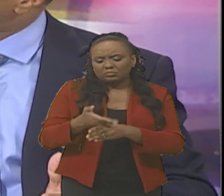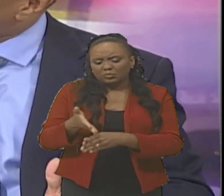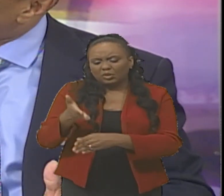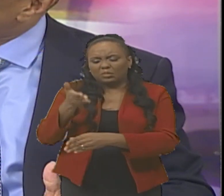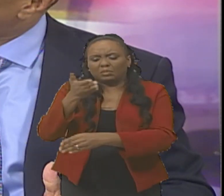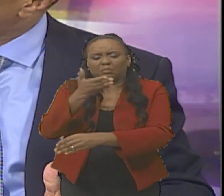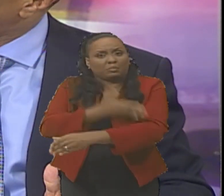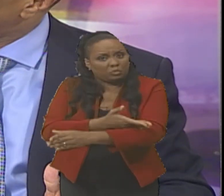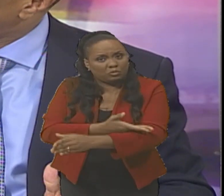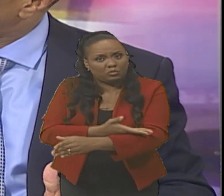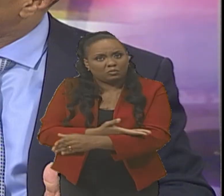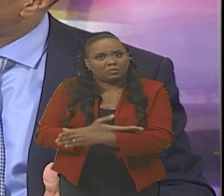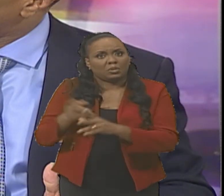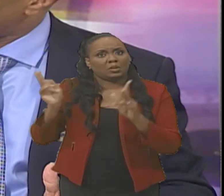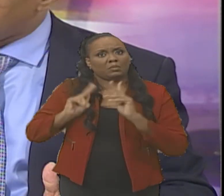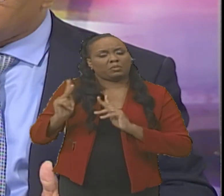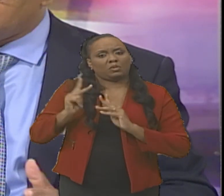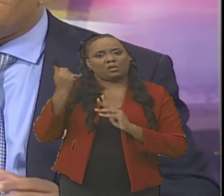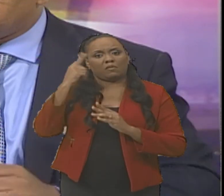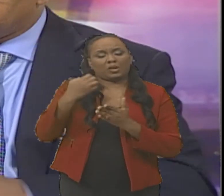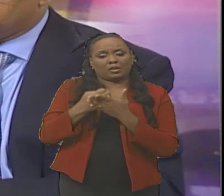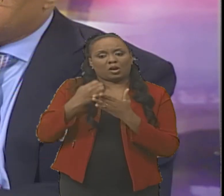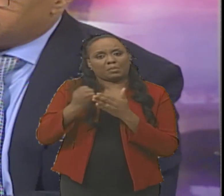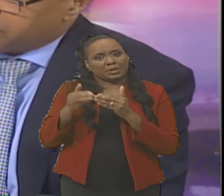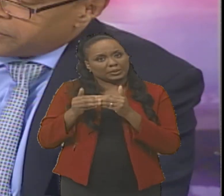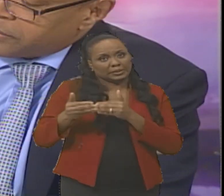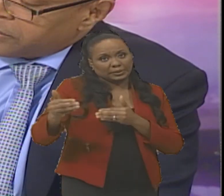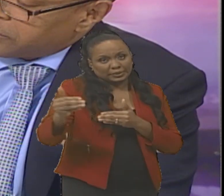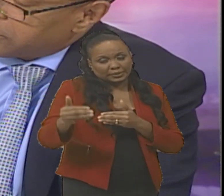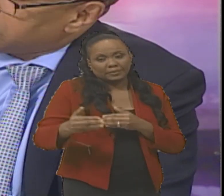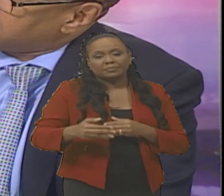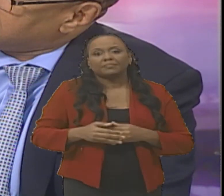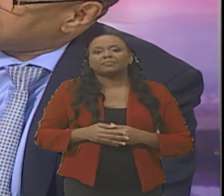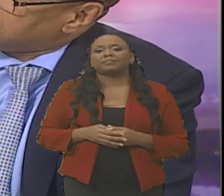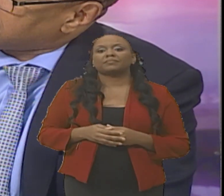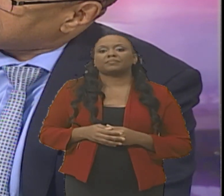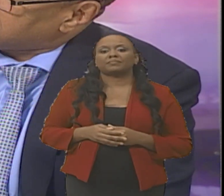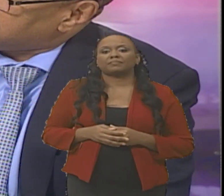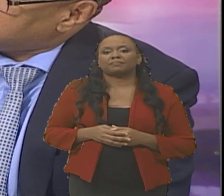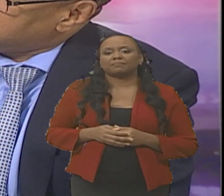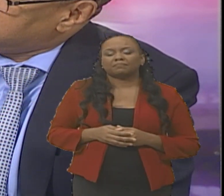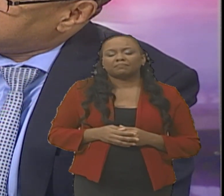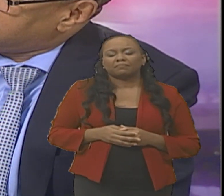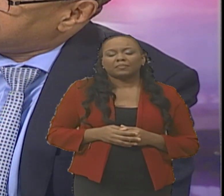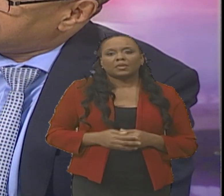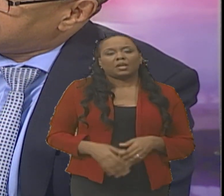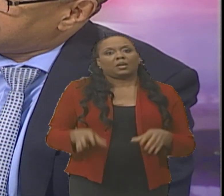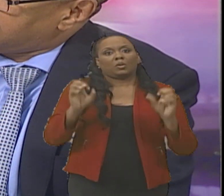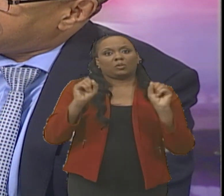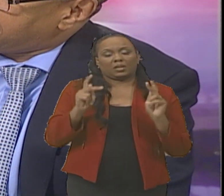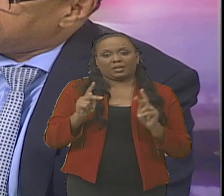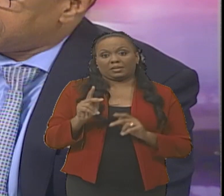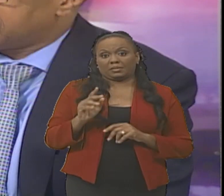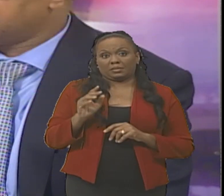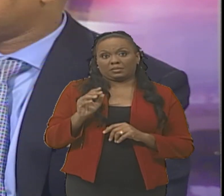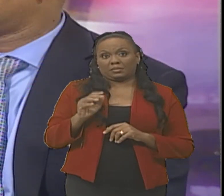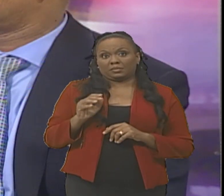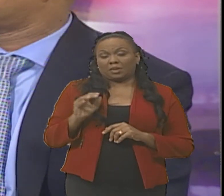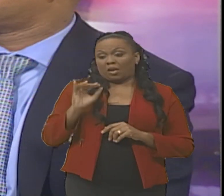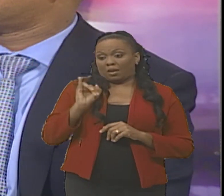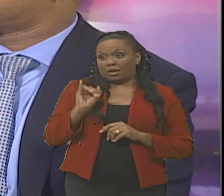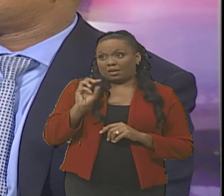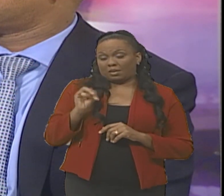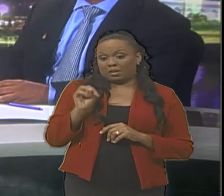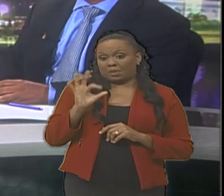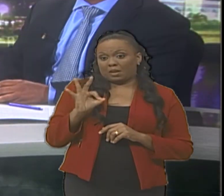sector to take us where we want to go. Okay, I understand that angle. Okay, so the IMF loan of US $290 million is too small